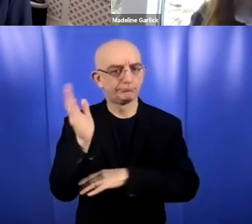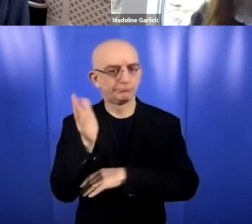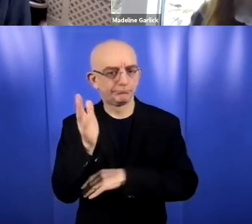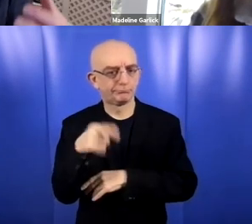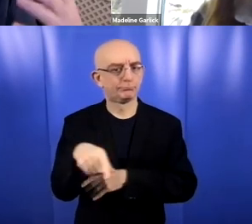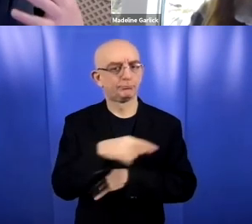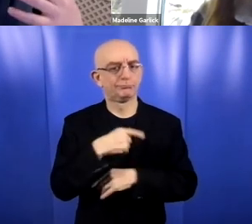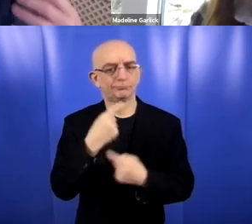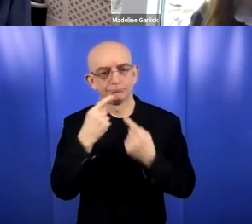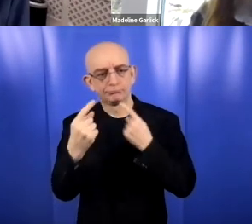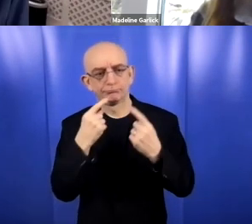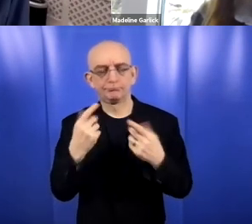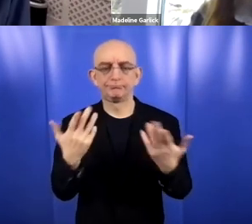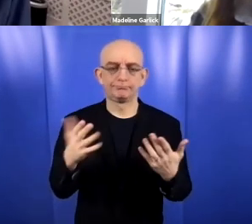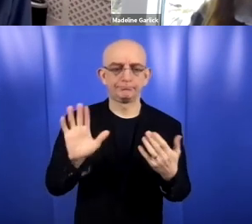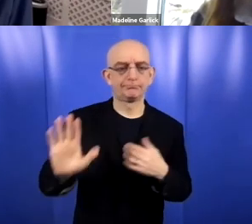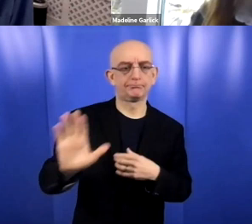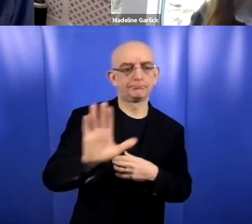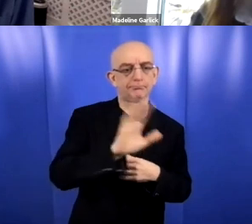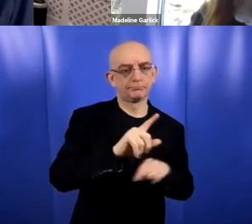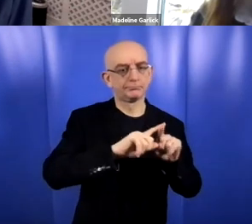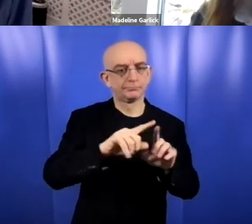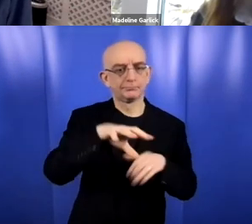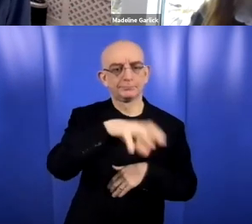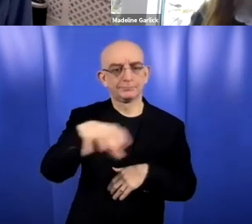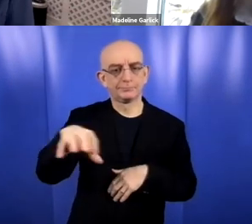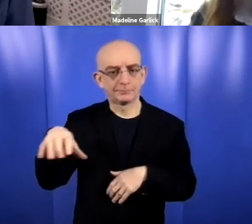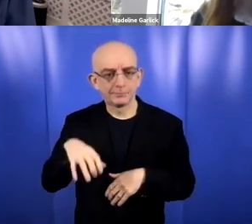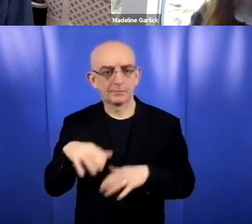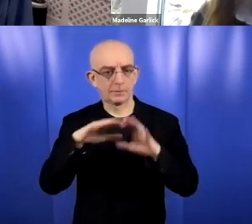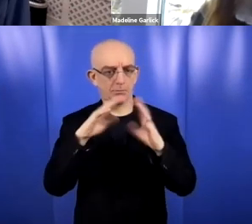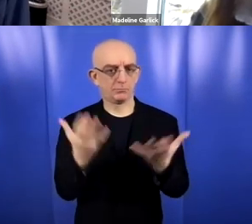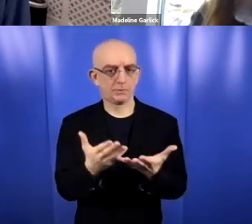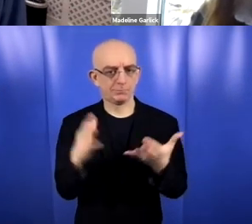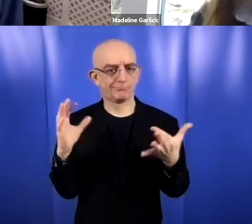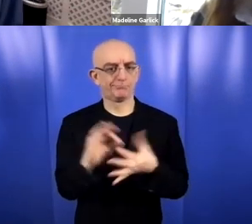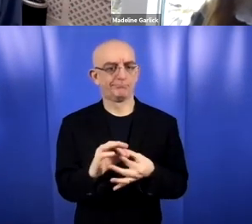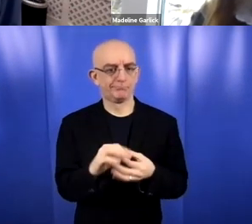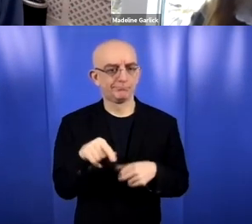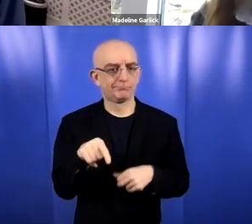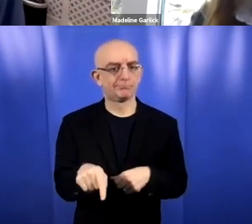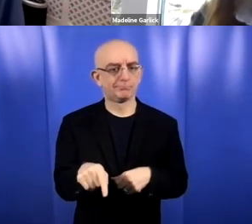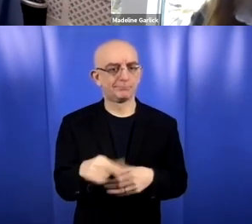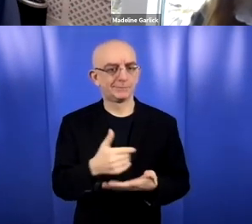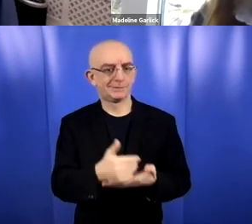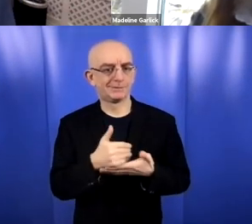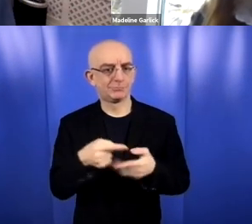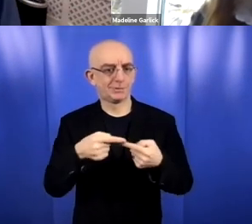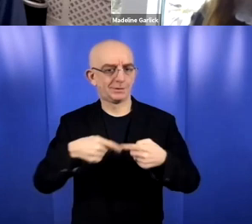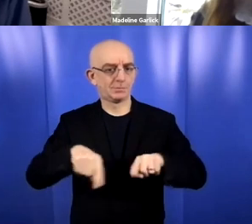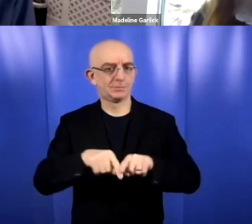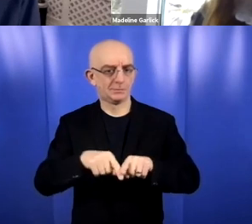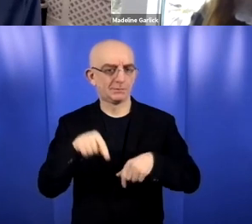involving the international community as a whole, and that includes the United Nations as a